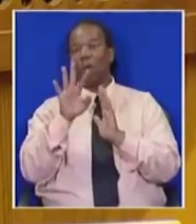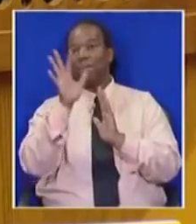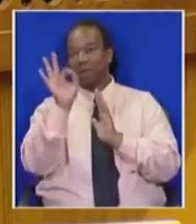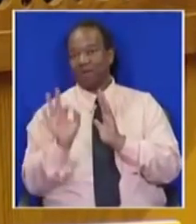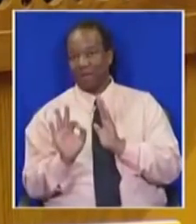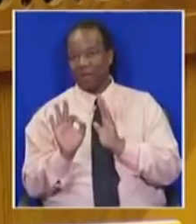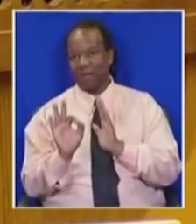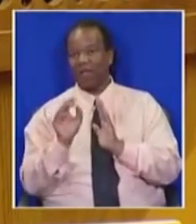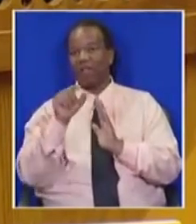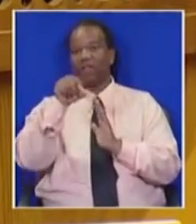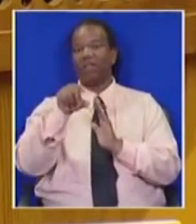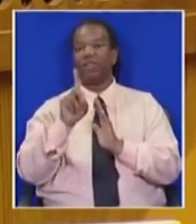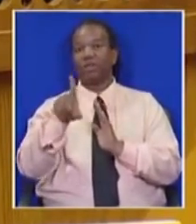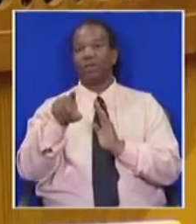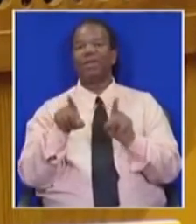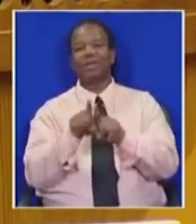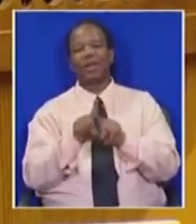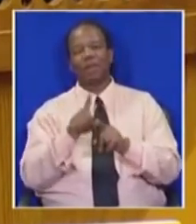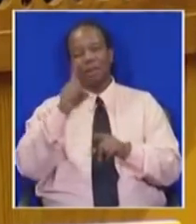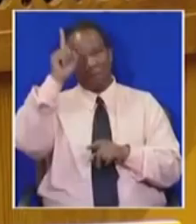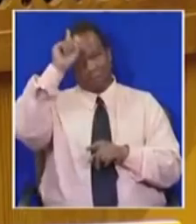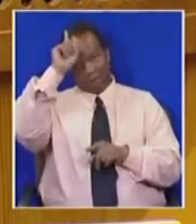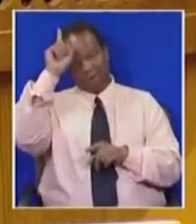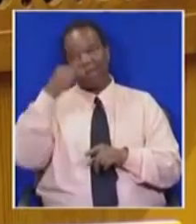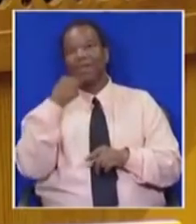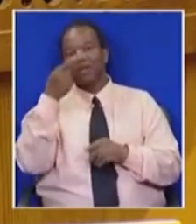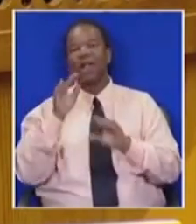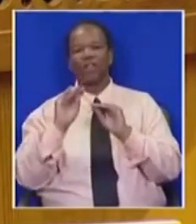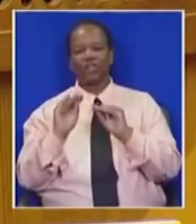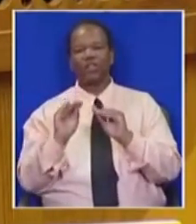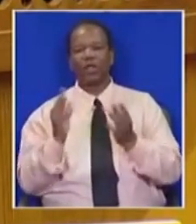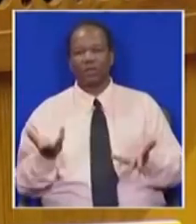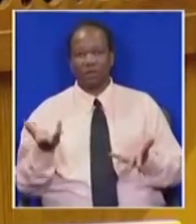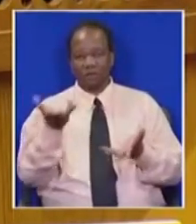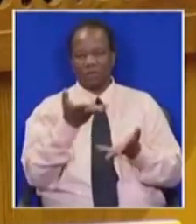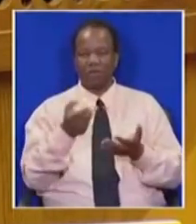Sometimes, Jagantate Nelson Mandela showed us, the toughest choices of